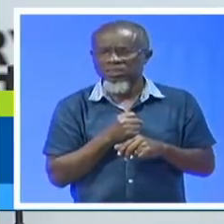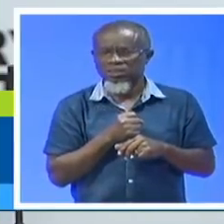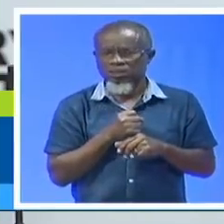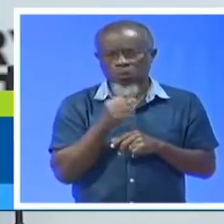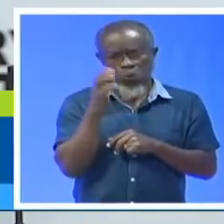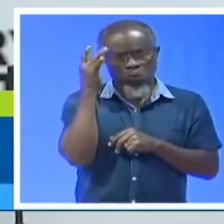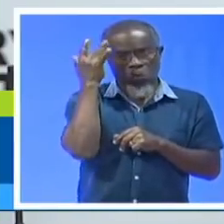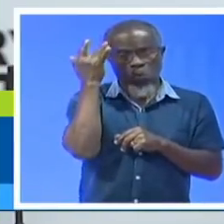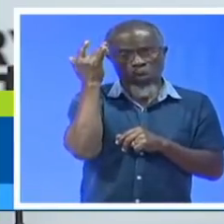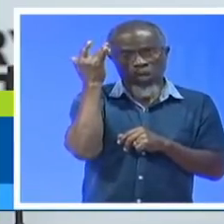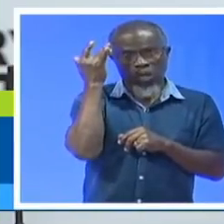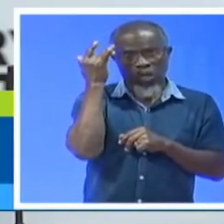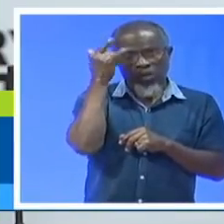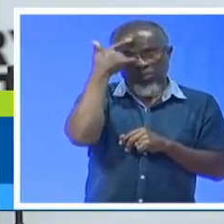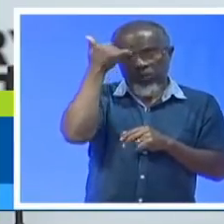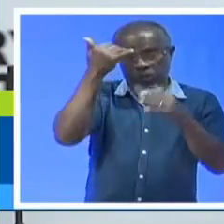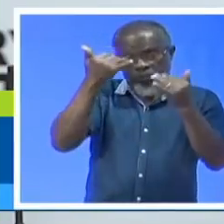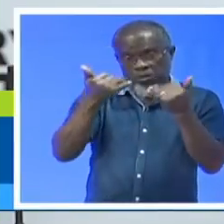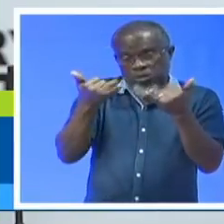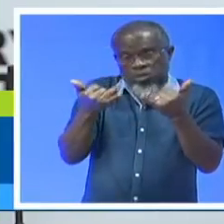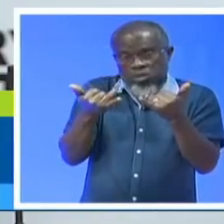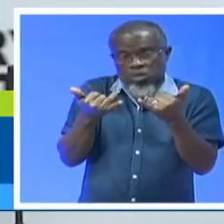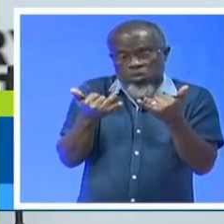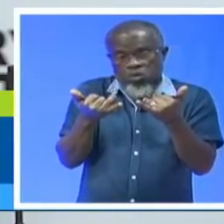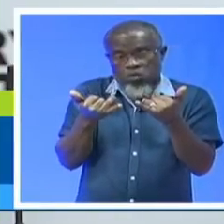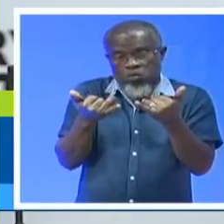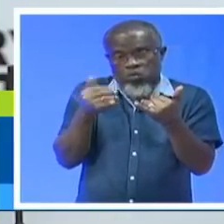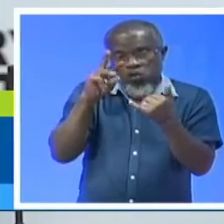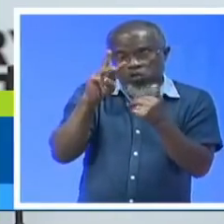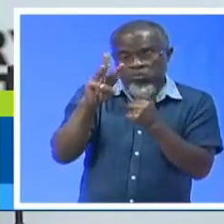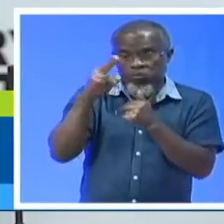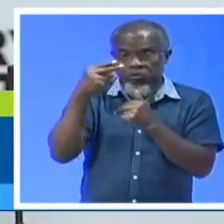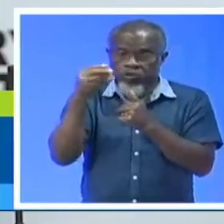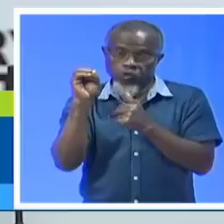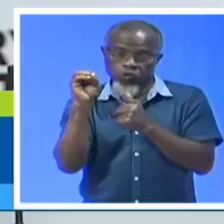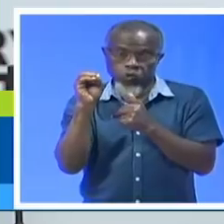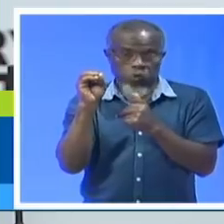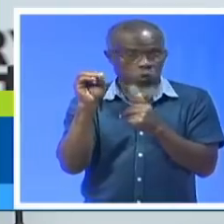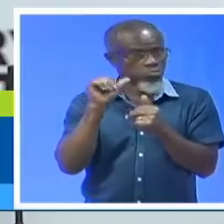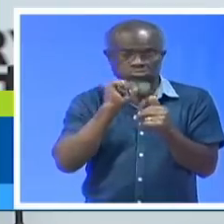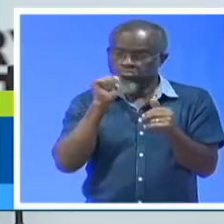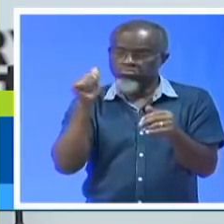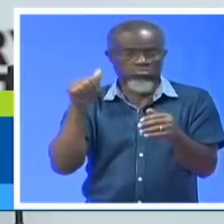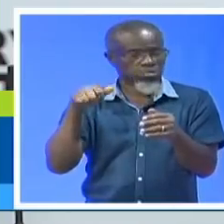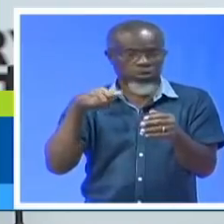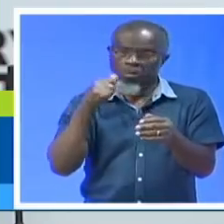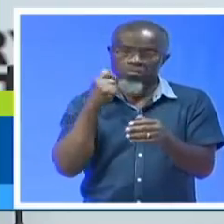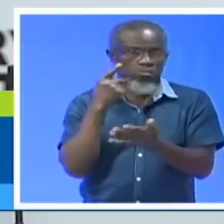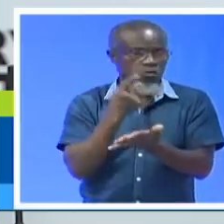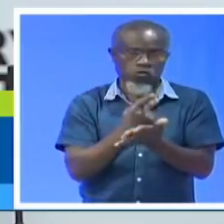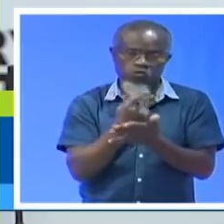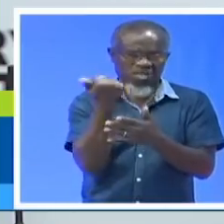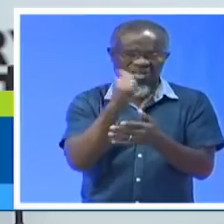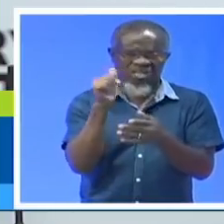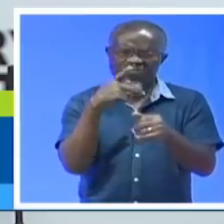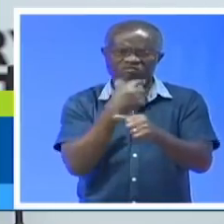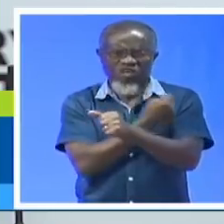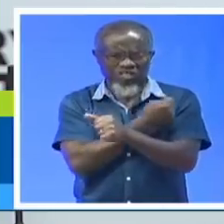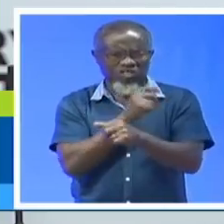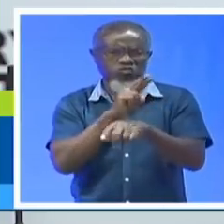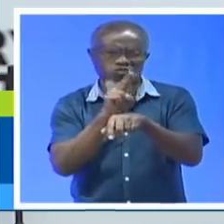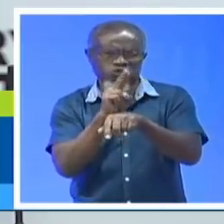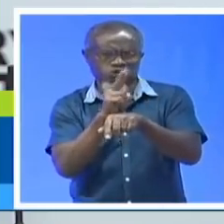Why? Because at this point in time, WHO has not approved any vaccine for